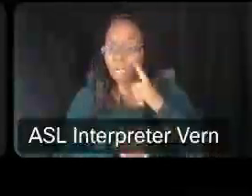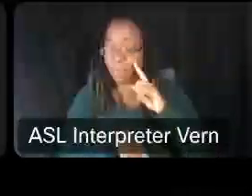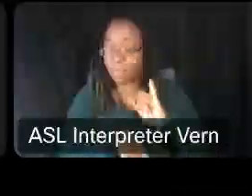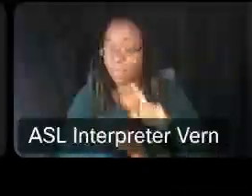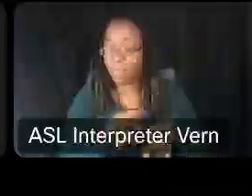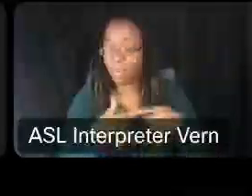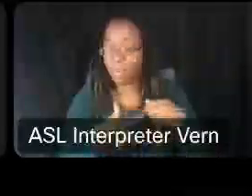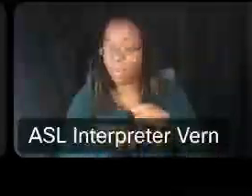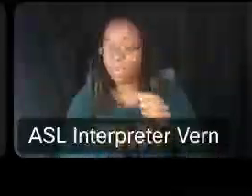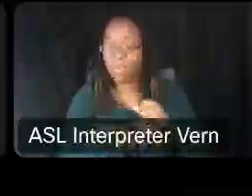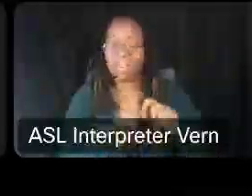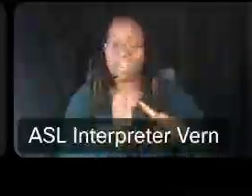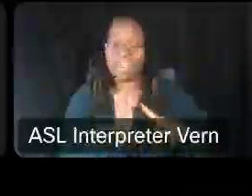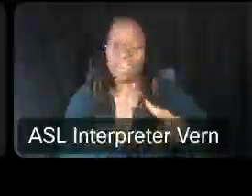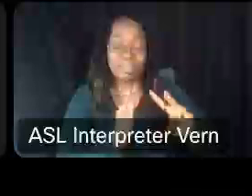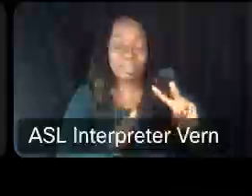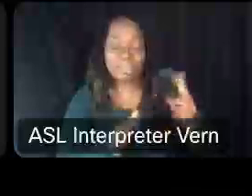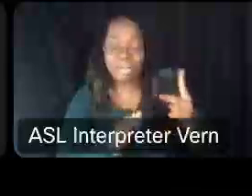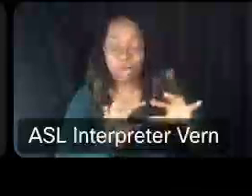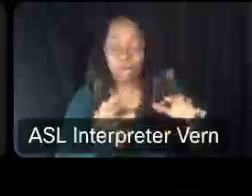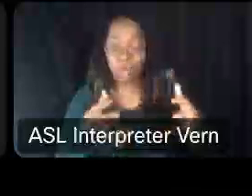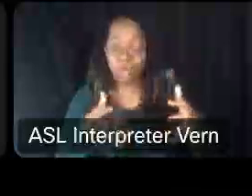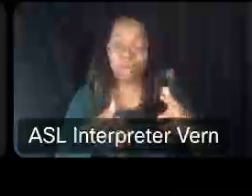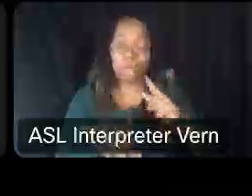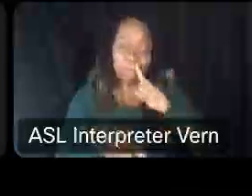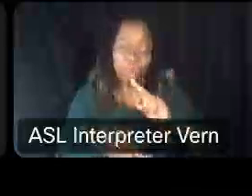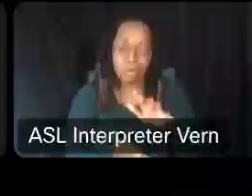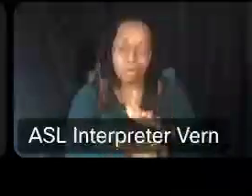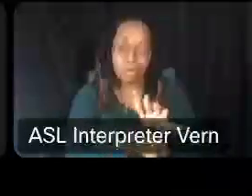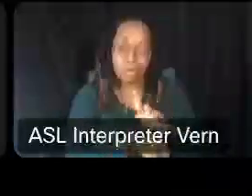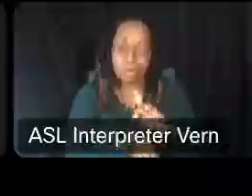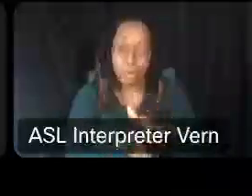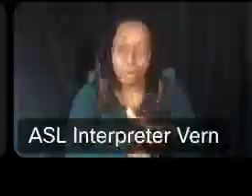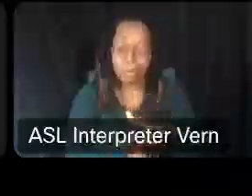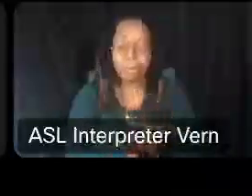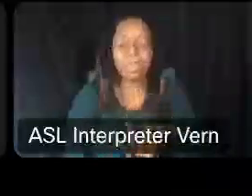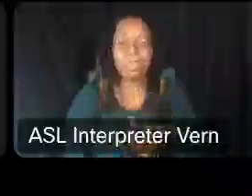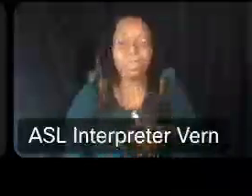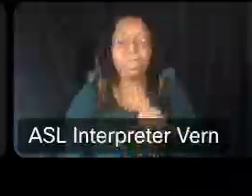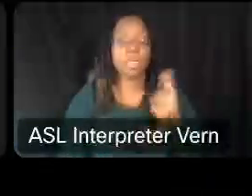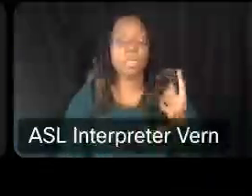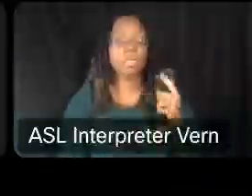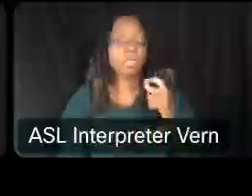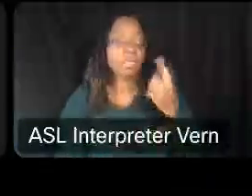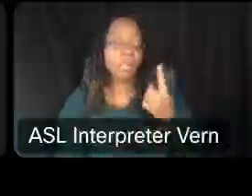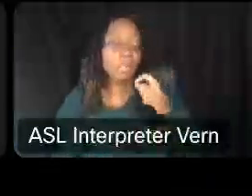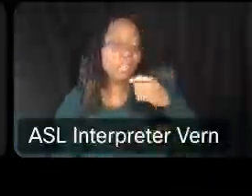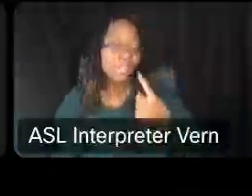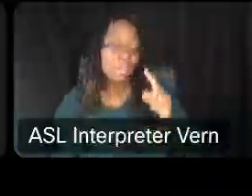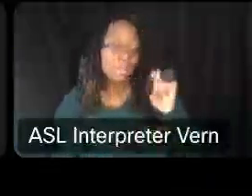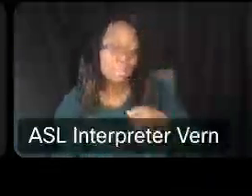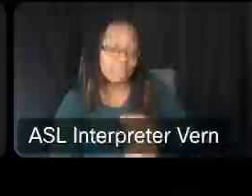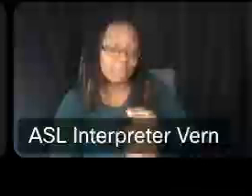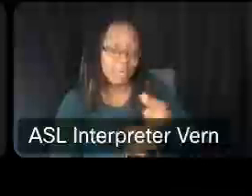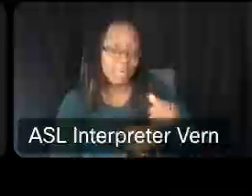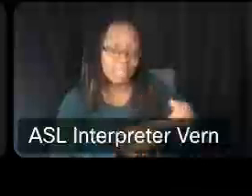that. So it's much less about someone telling them they had to make space for it, but the group deciding they were going to make